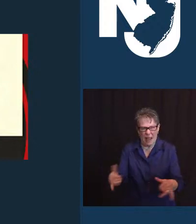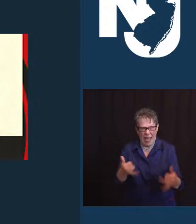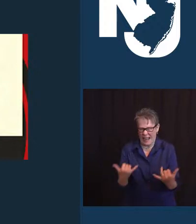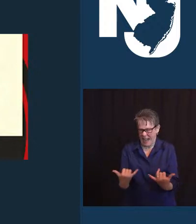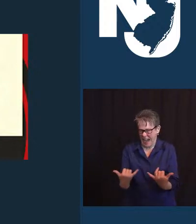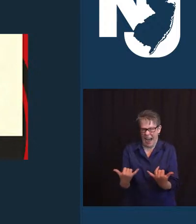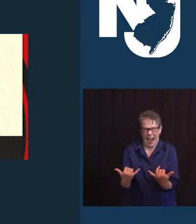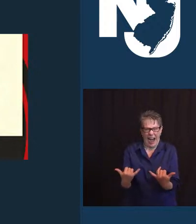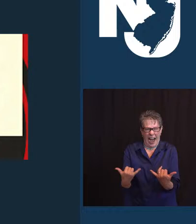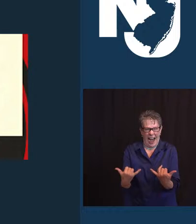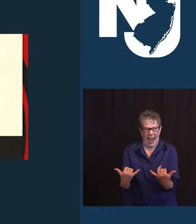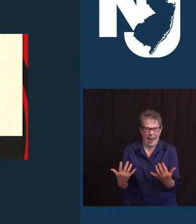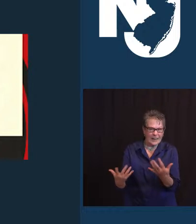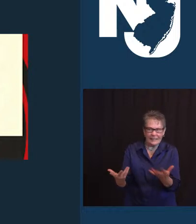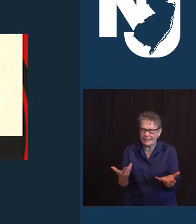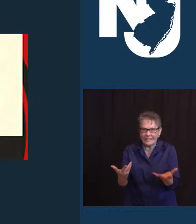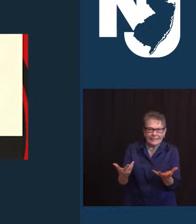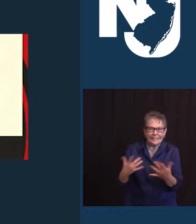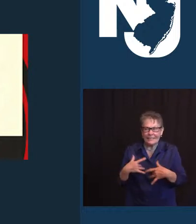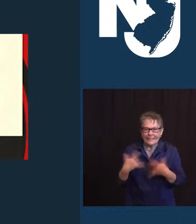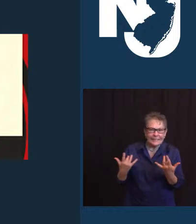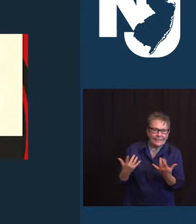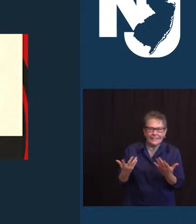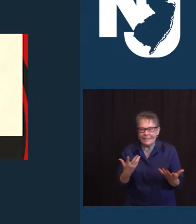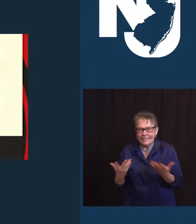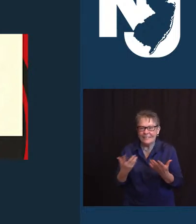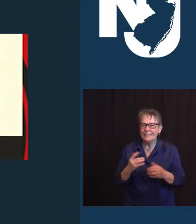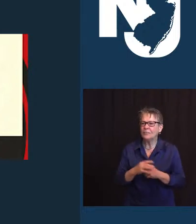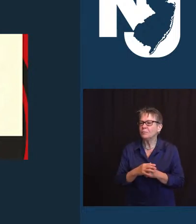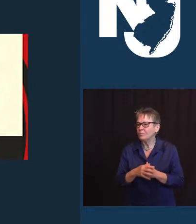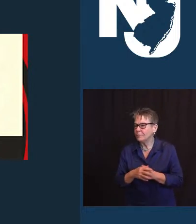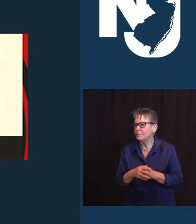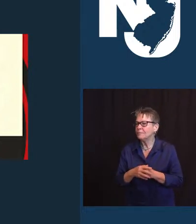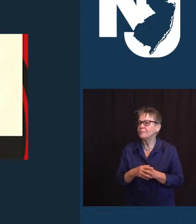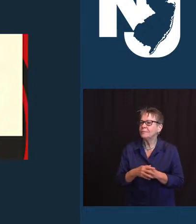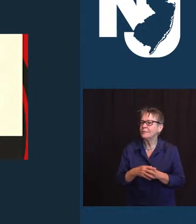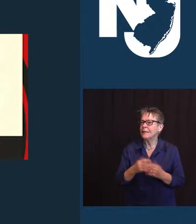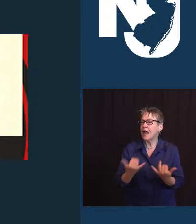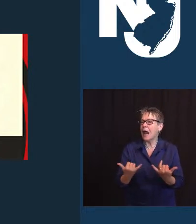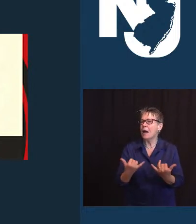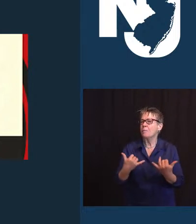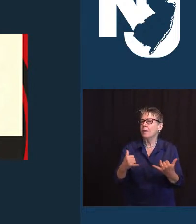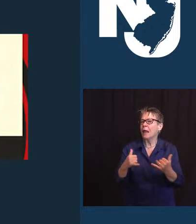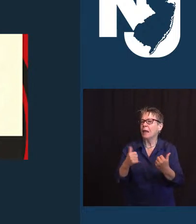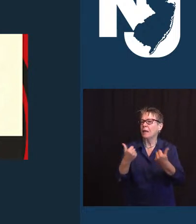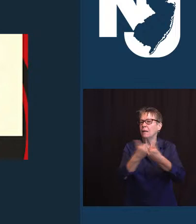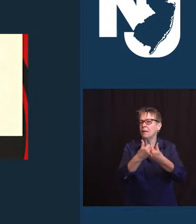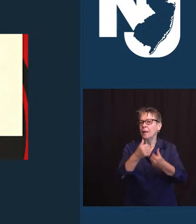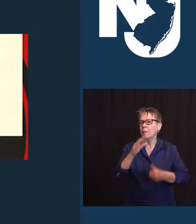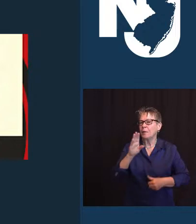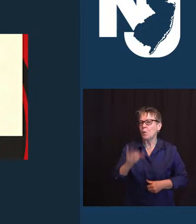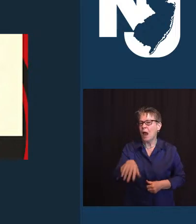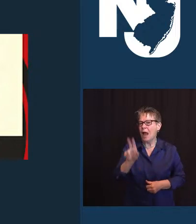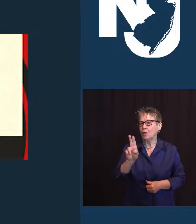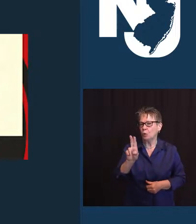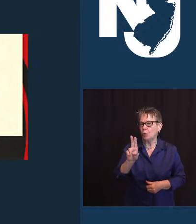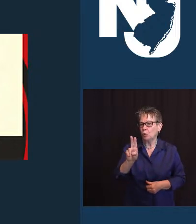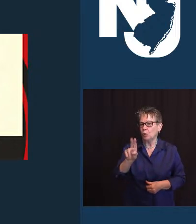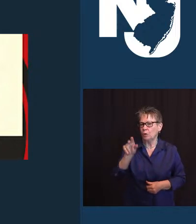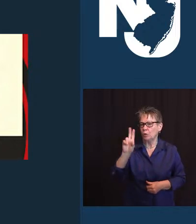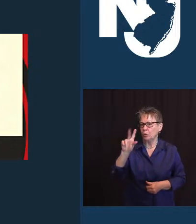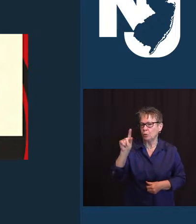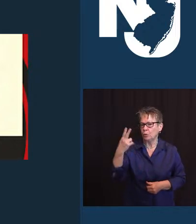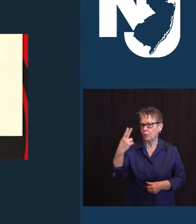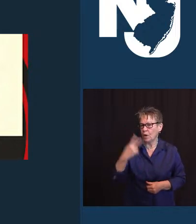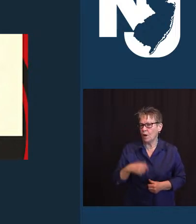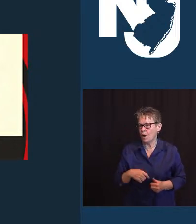great coach, Coach C. Vivian Stringer. They're playing BYU, as I mentioned, in the first round of the women's tournament, and we will give you a score update as